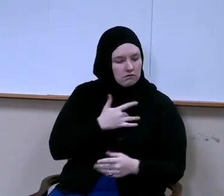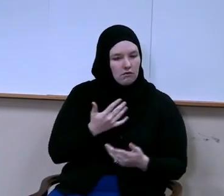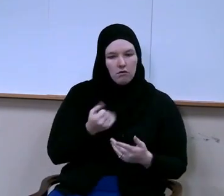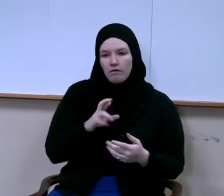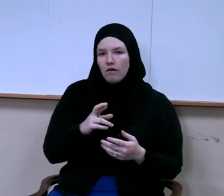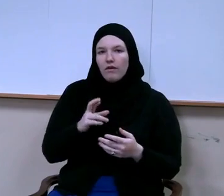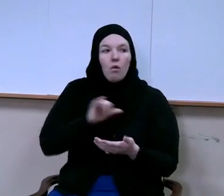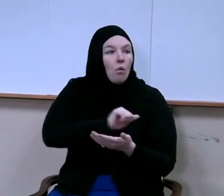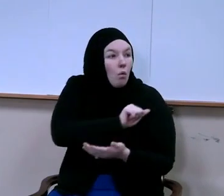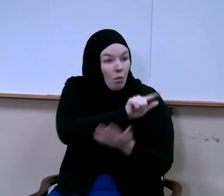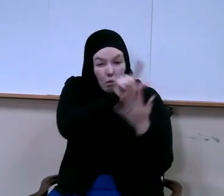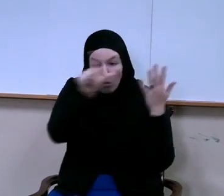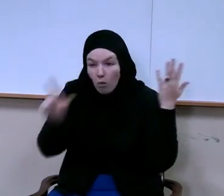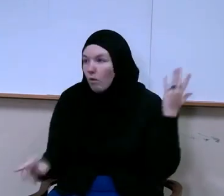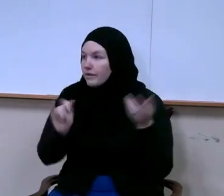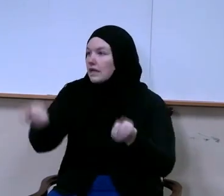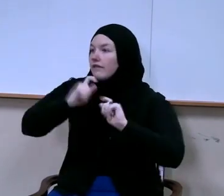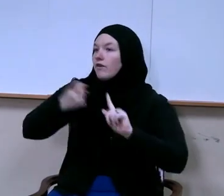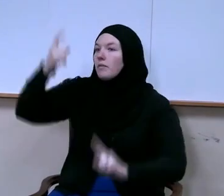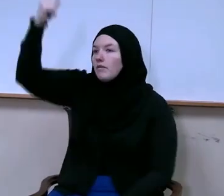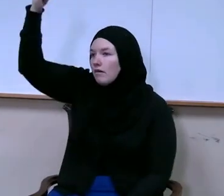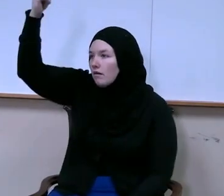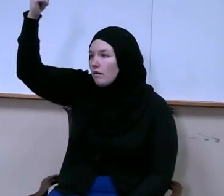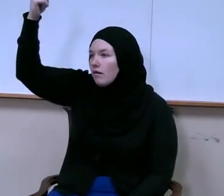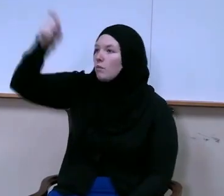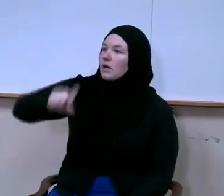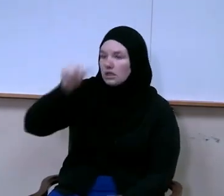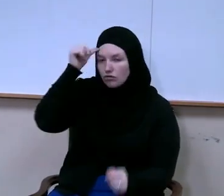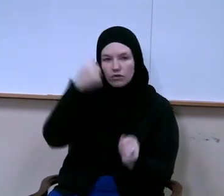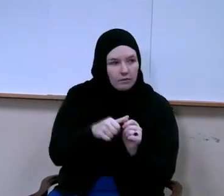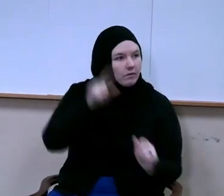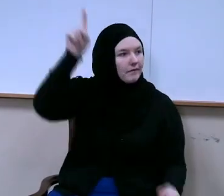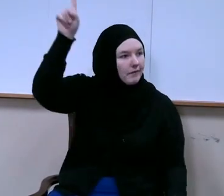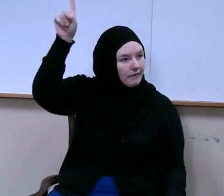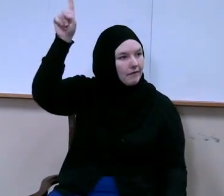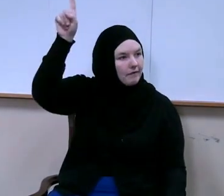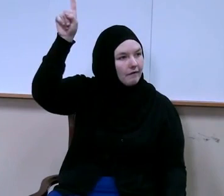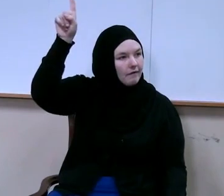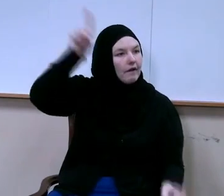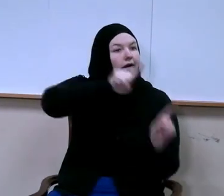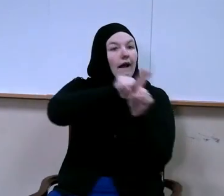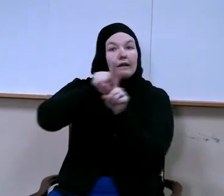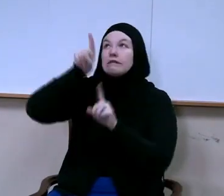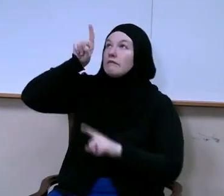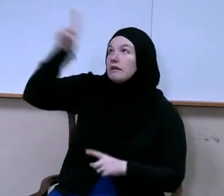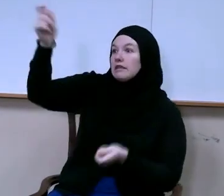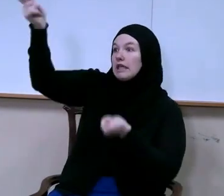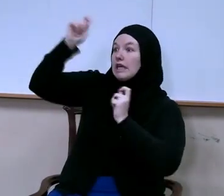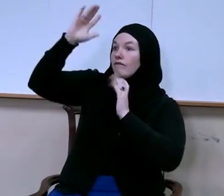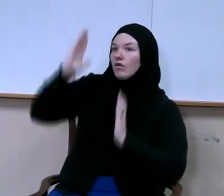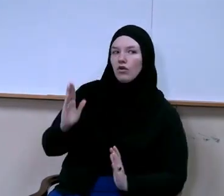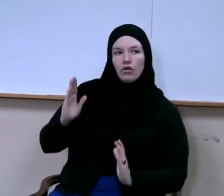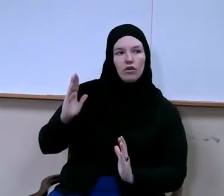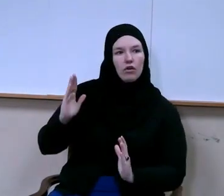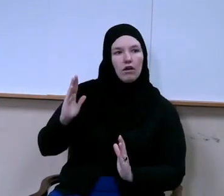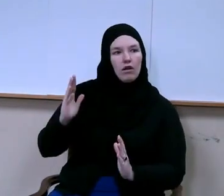All of these are gifts from Allah subhanahu wa ta'ala. So we need to remember Allah as He is the giver